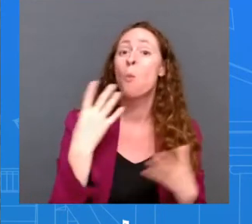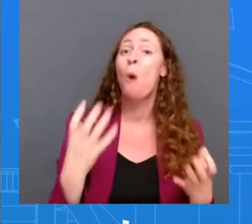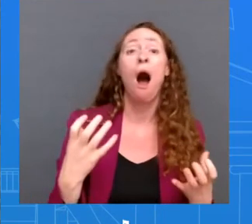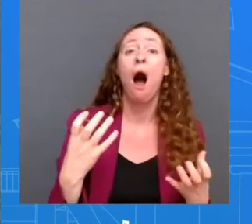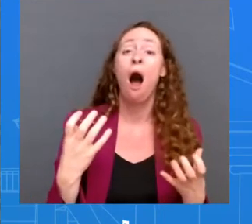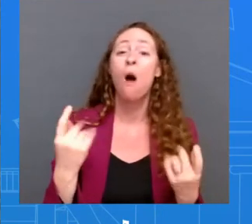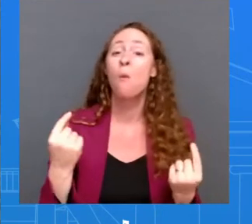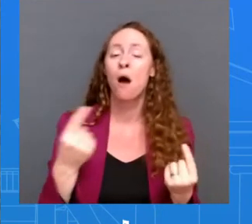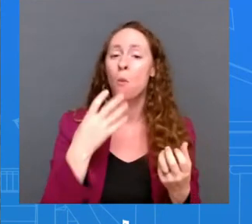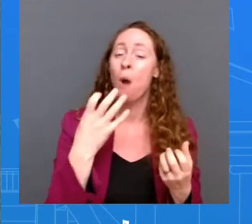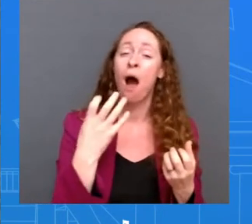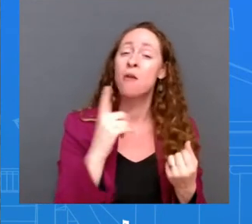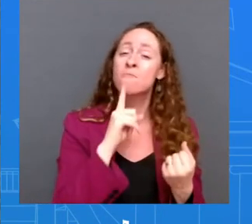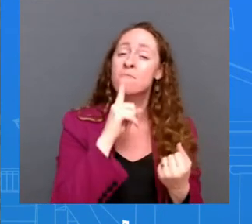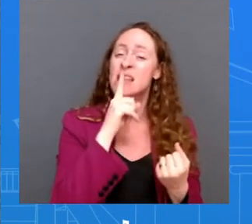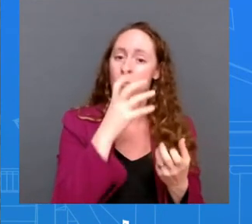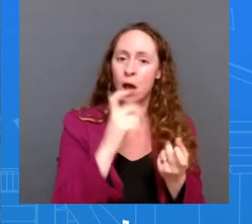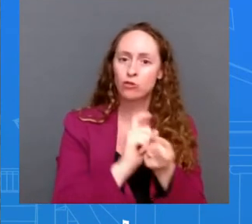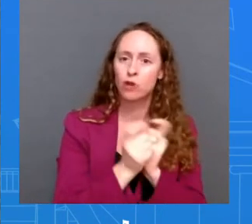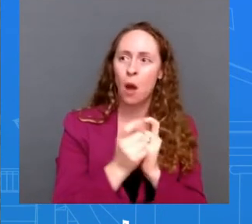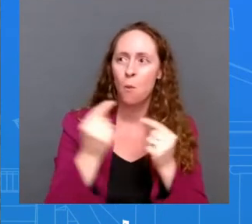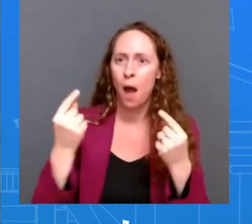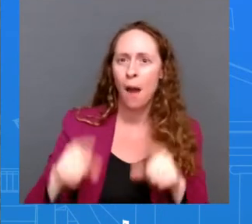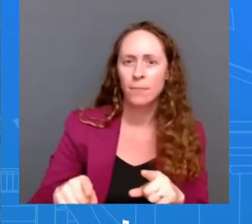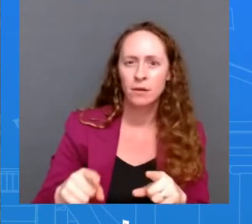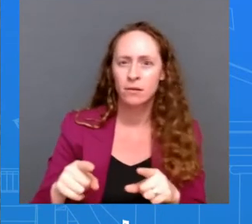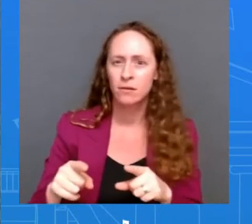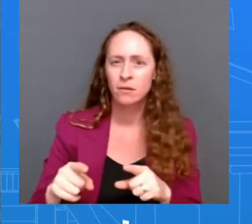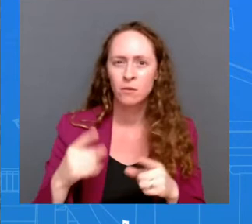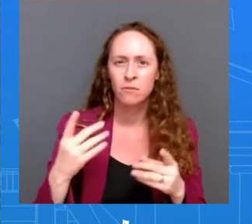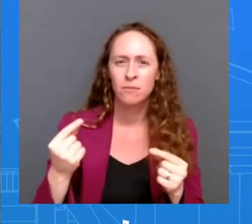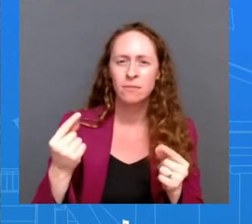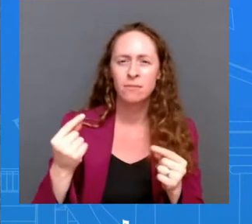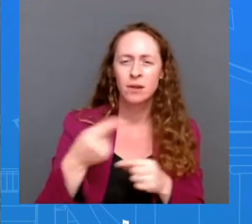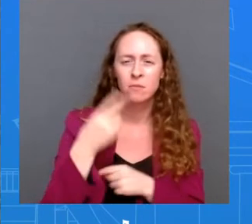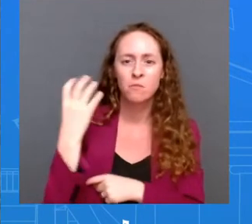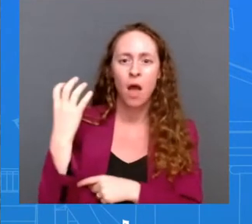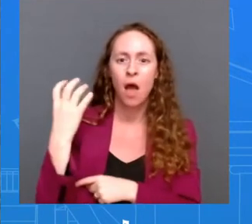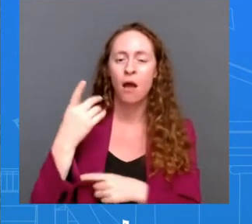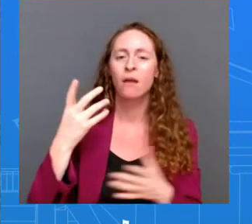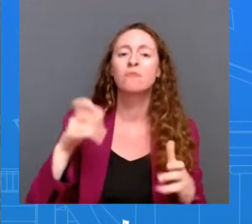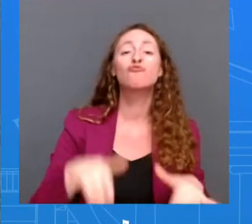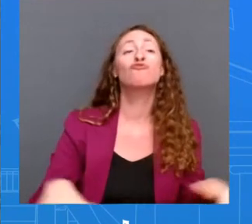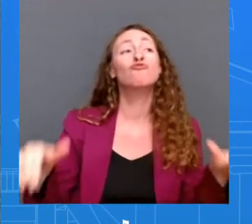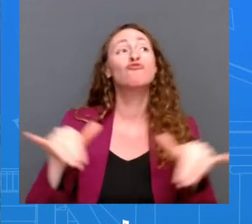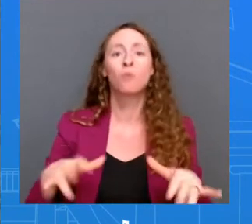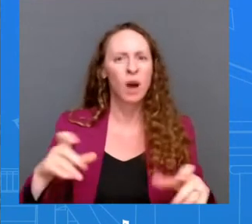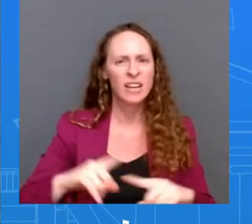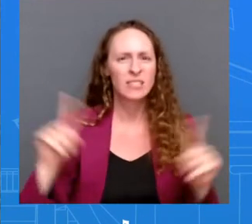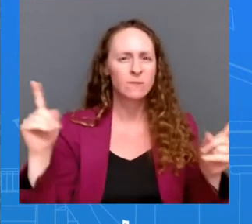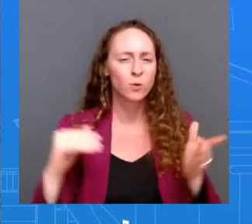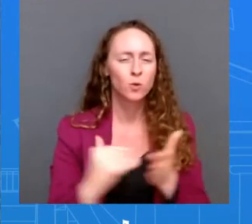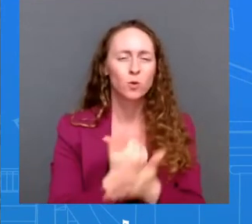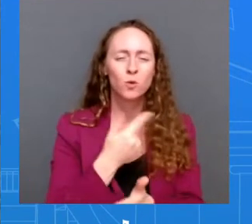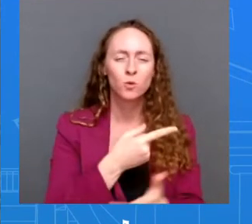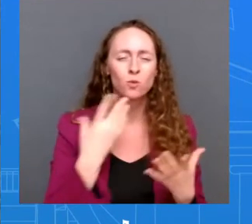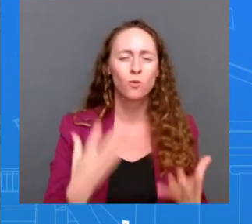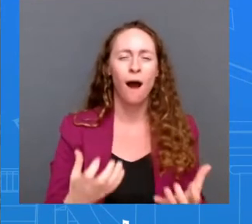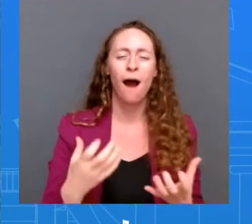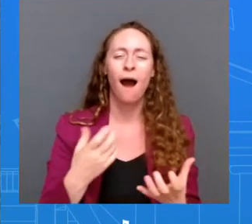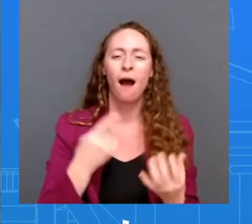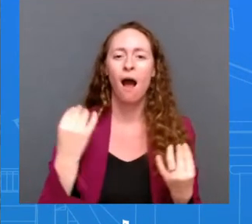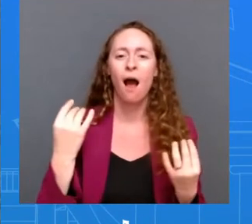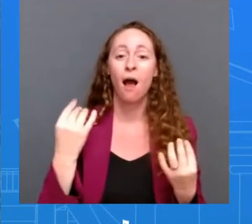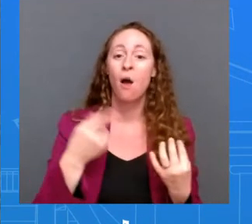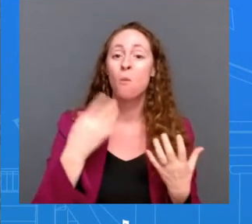new normal where they think they can keep things at. And my point in coming out here